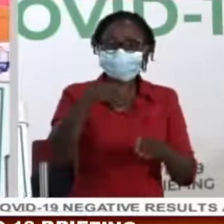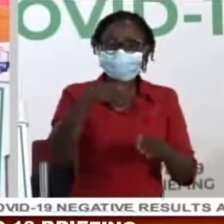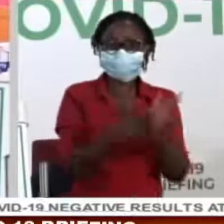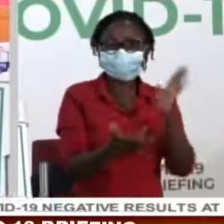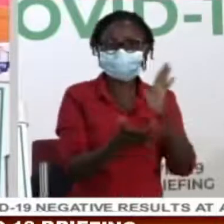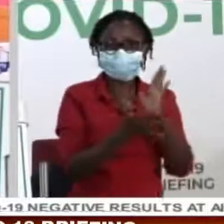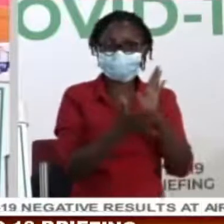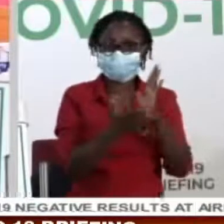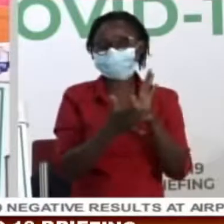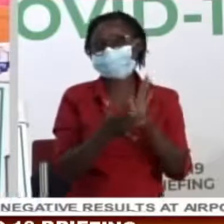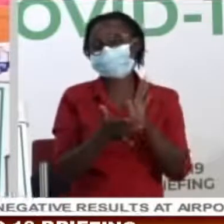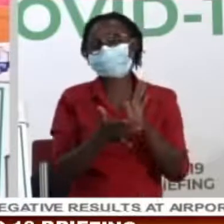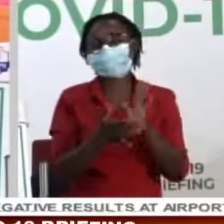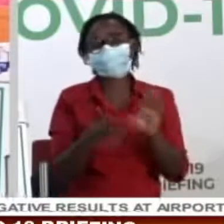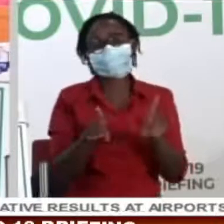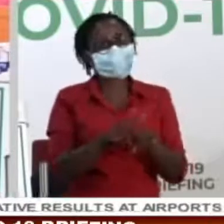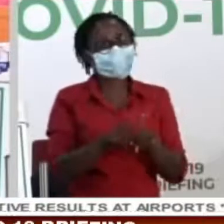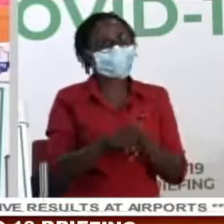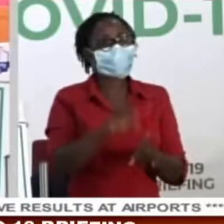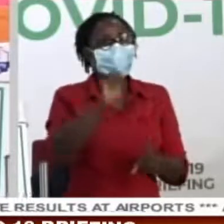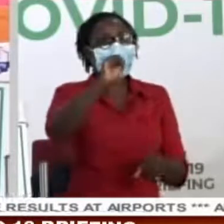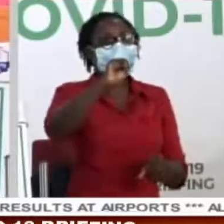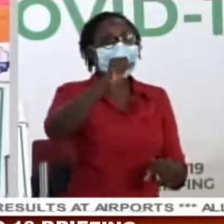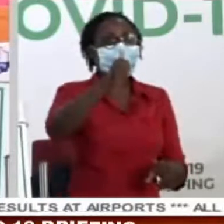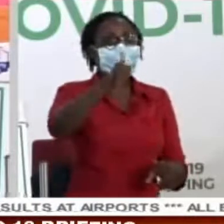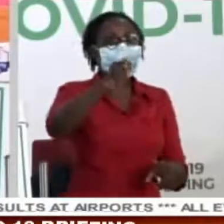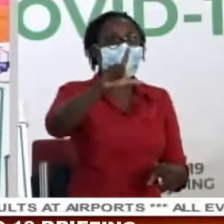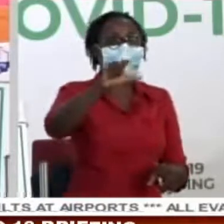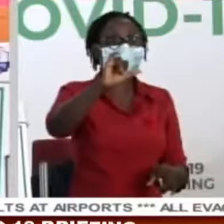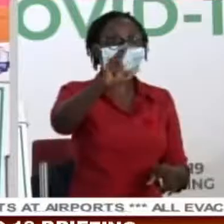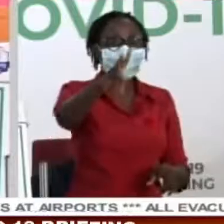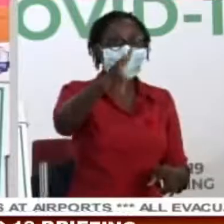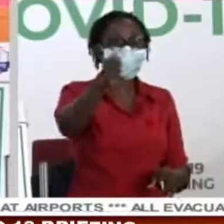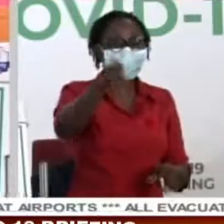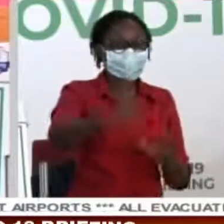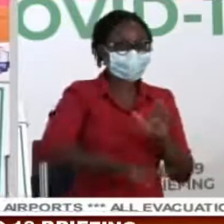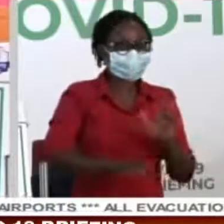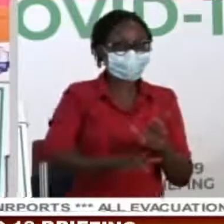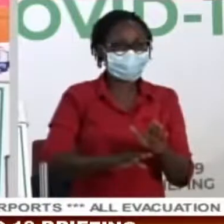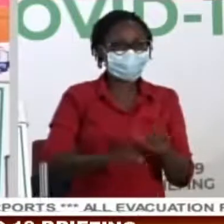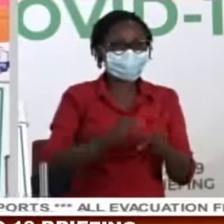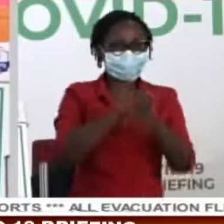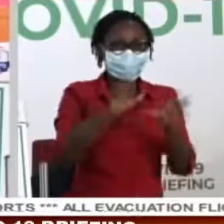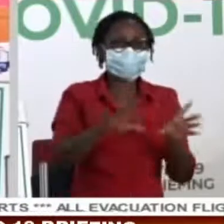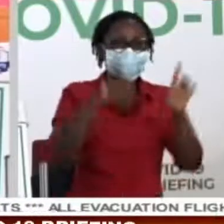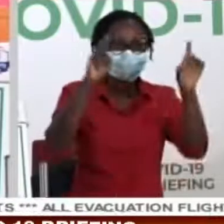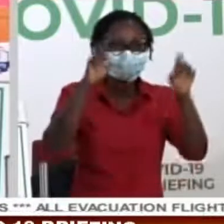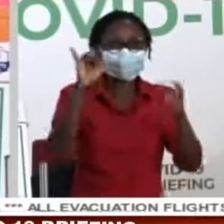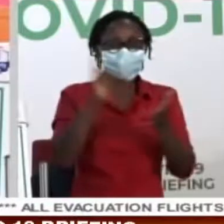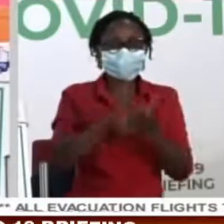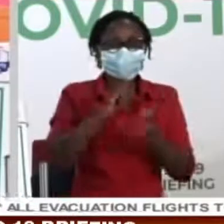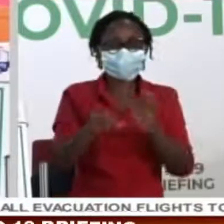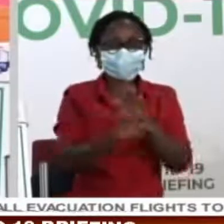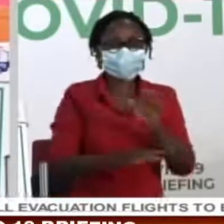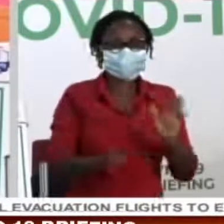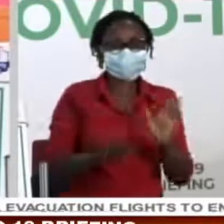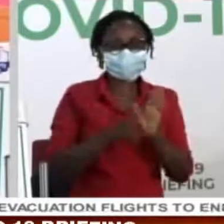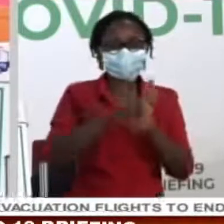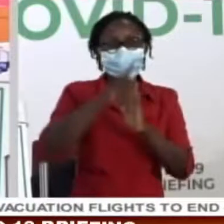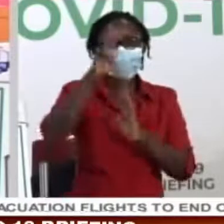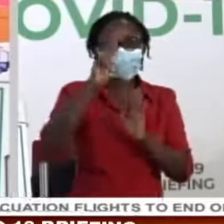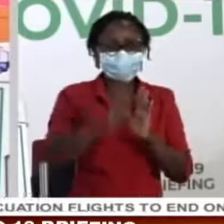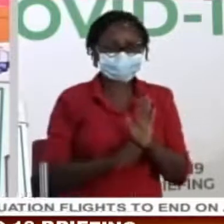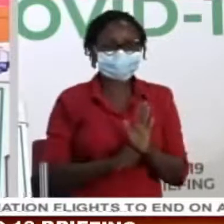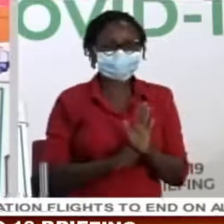technology like saliva-based COVID-19 test that is under development. The